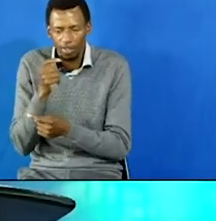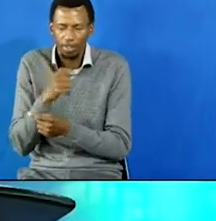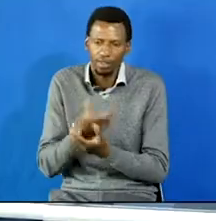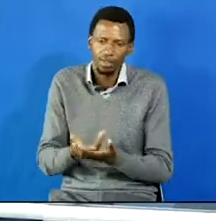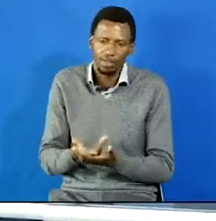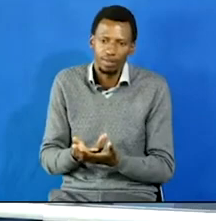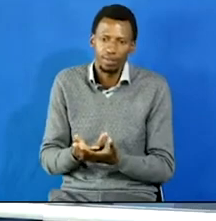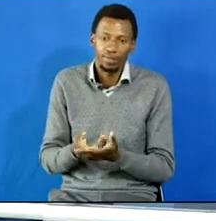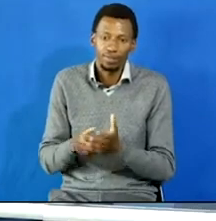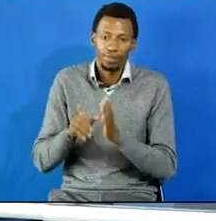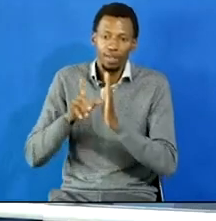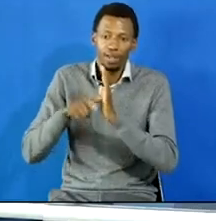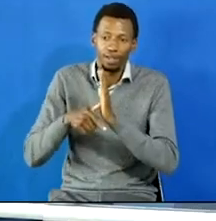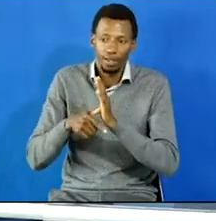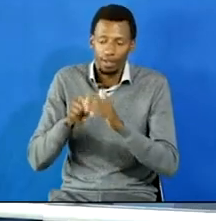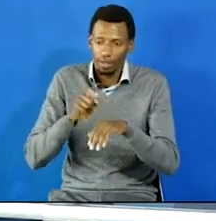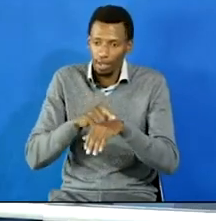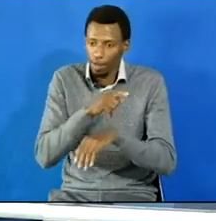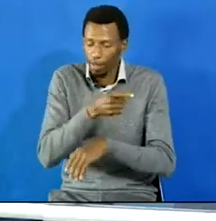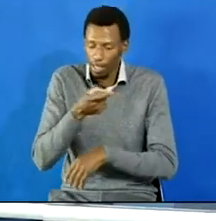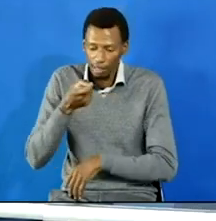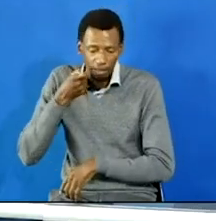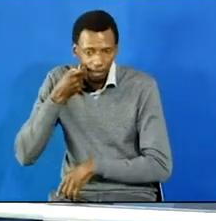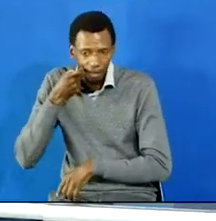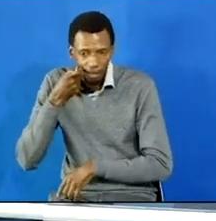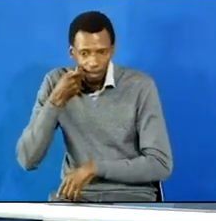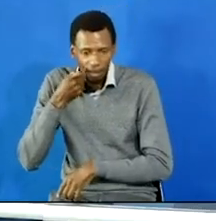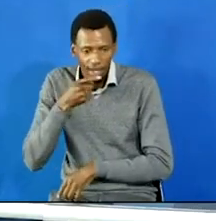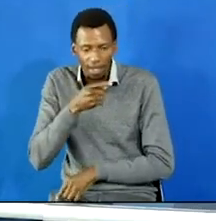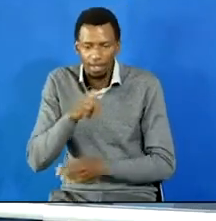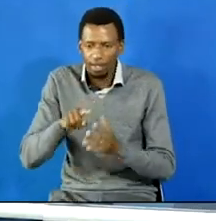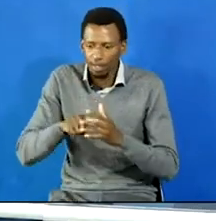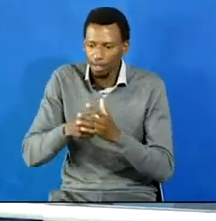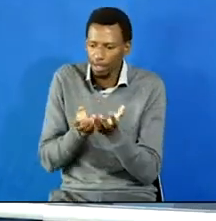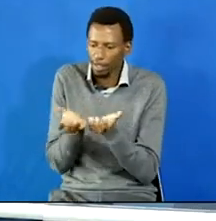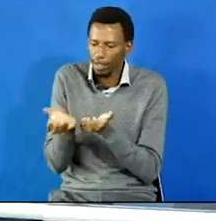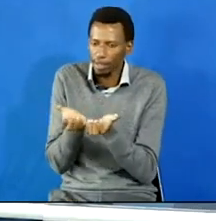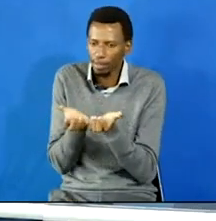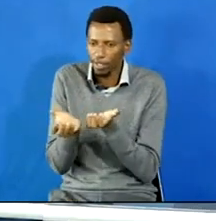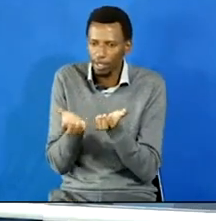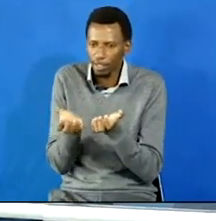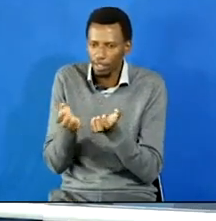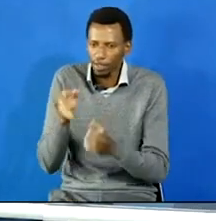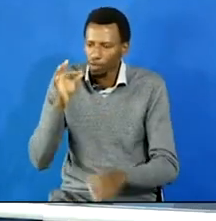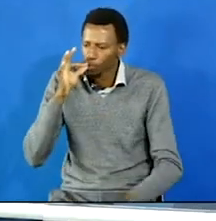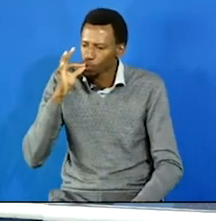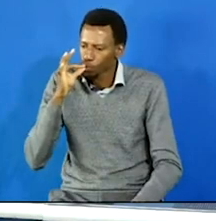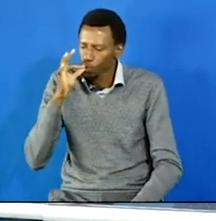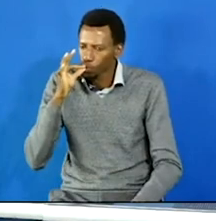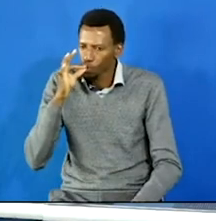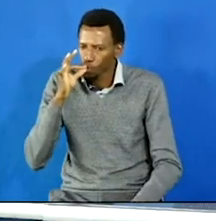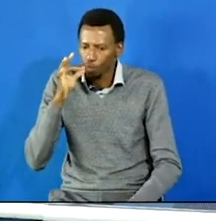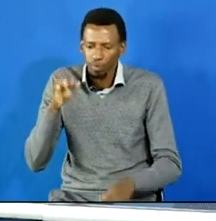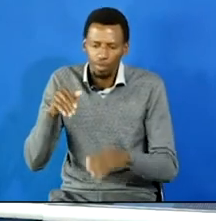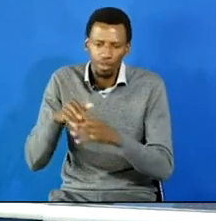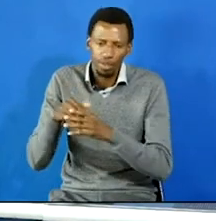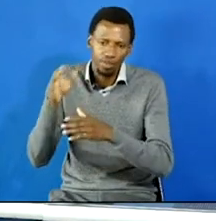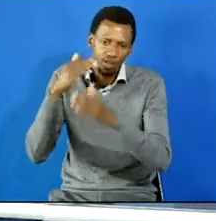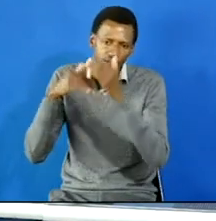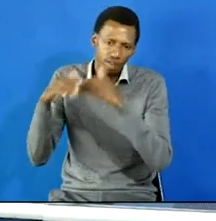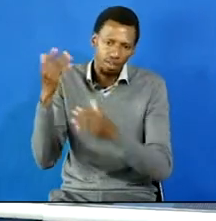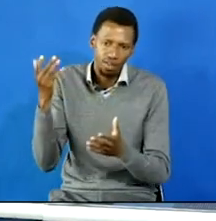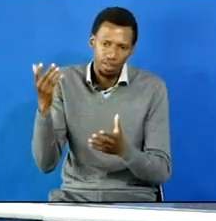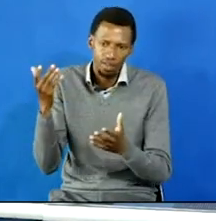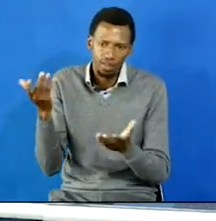And after becoming a drug addict, I became a peddler, selling bang in the university. And finally,